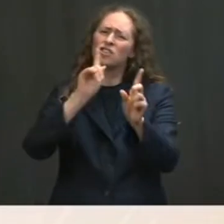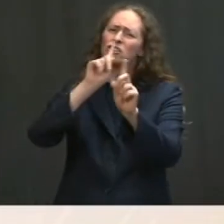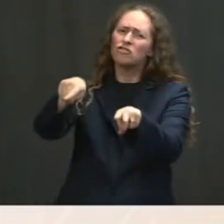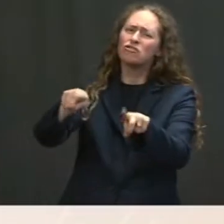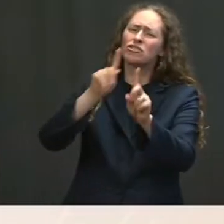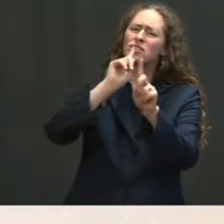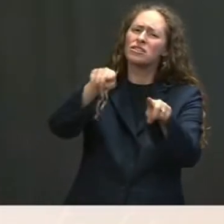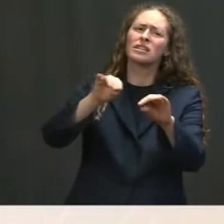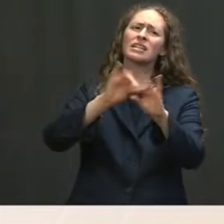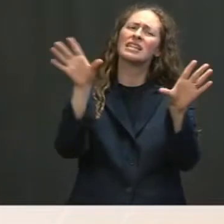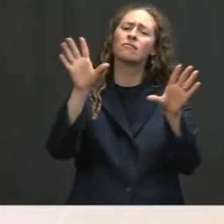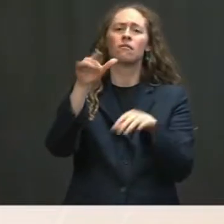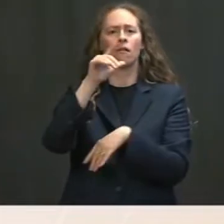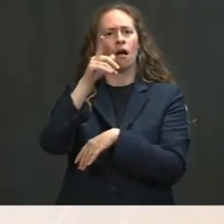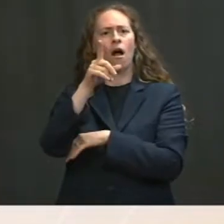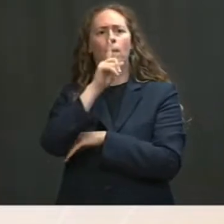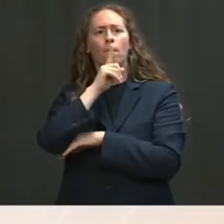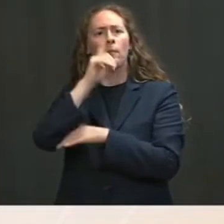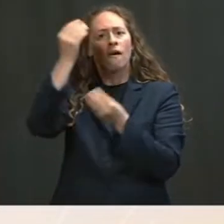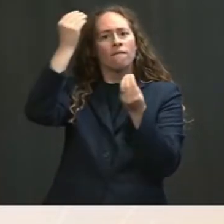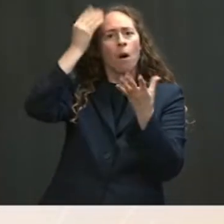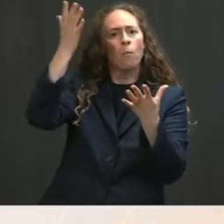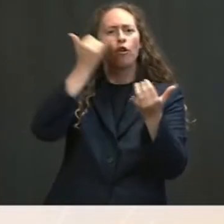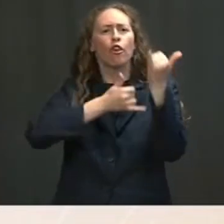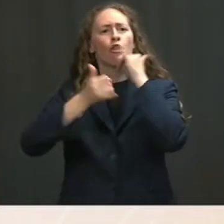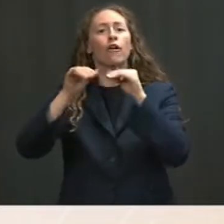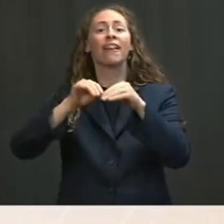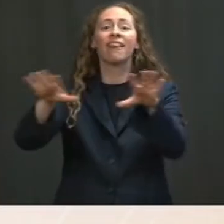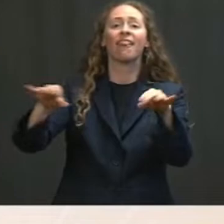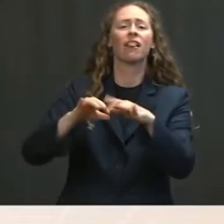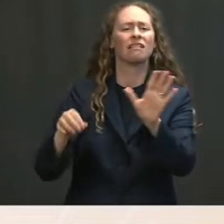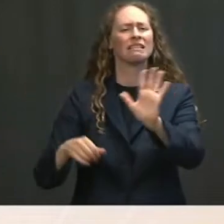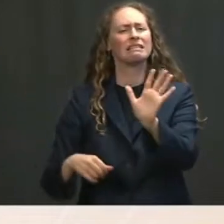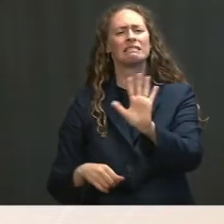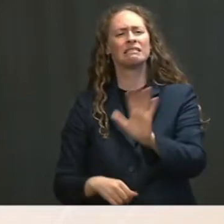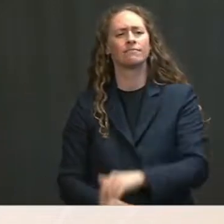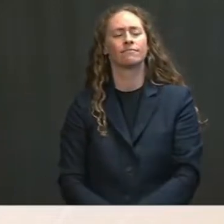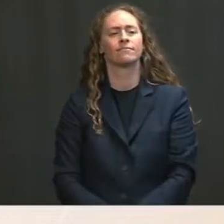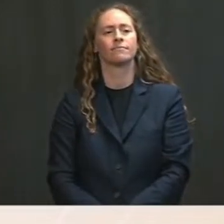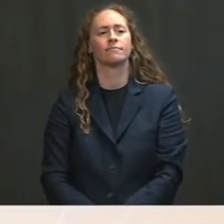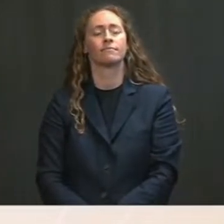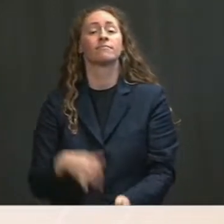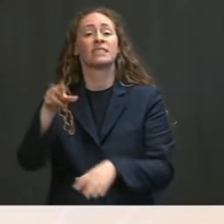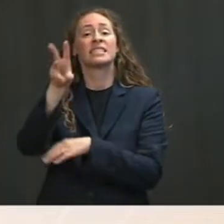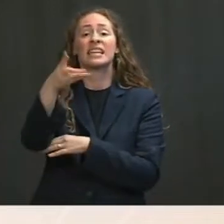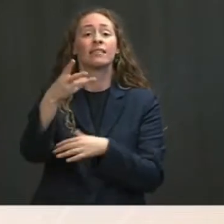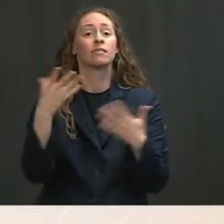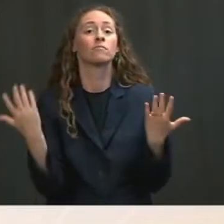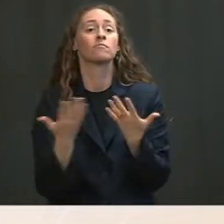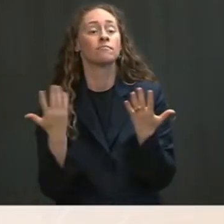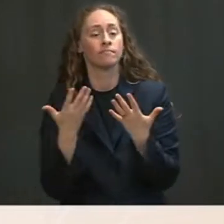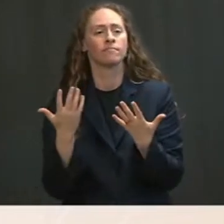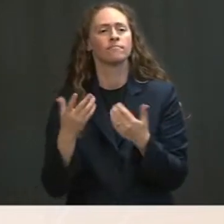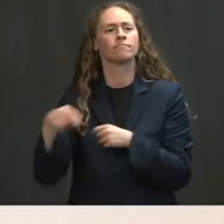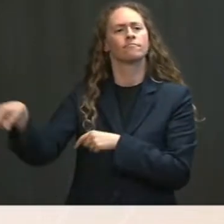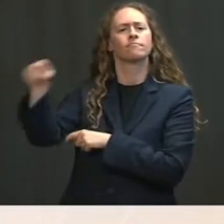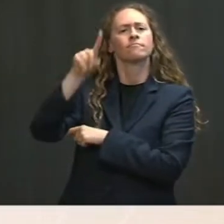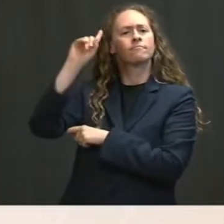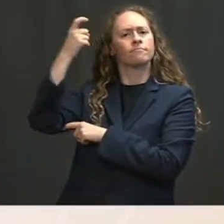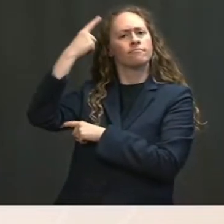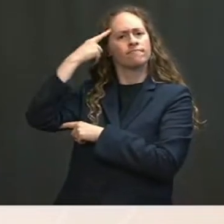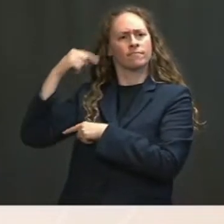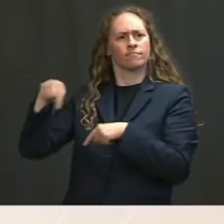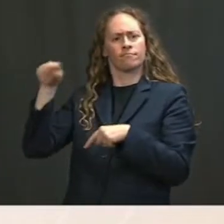their audiences. And sixth, we know that government can play an important role too, by investing in research, by